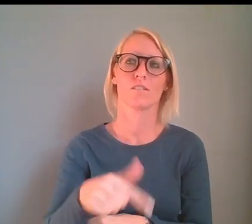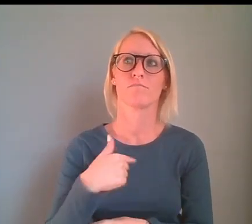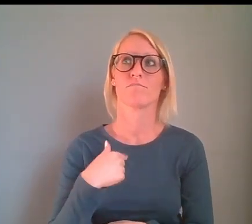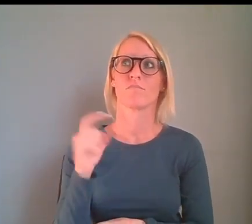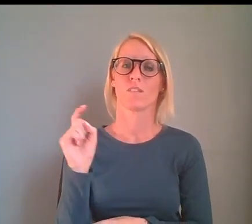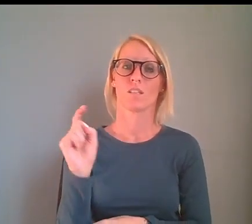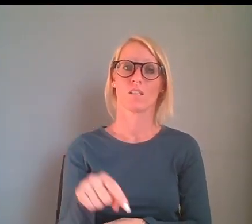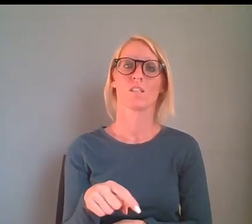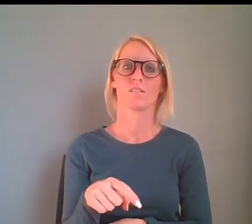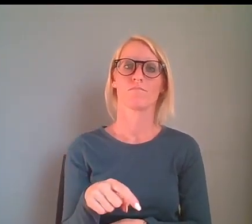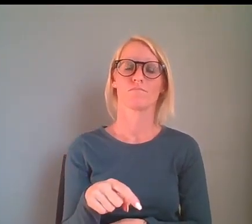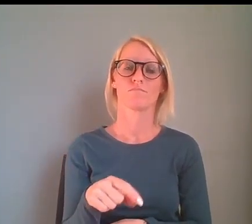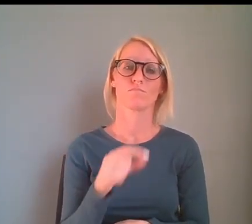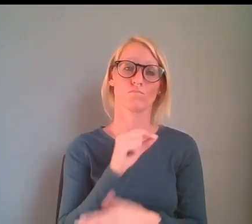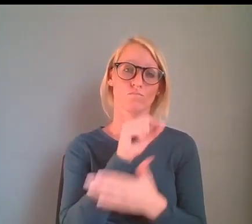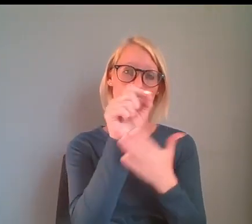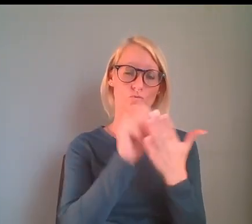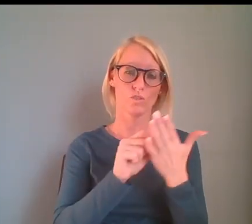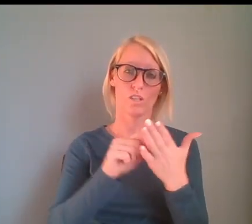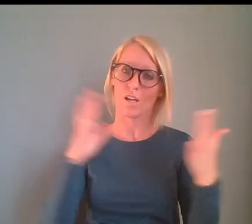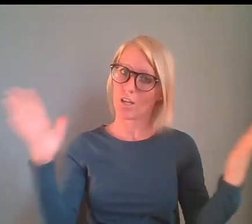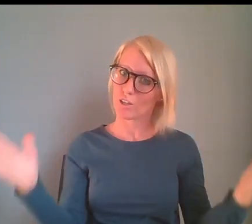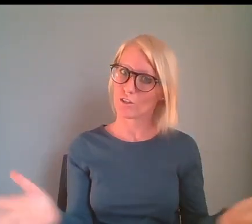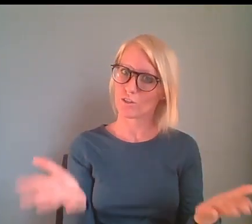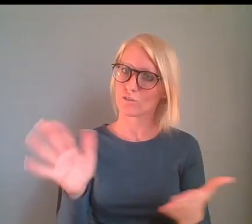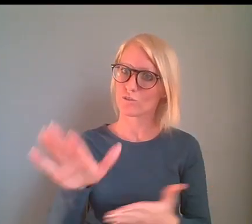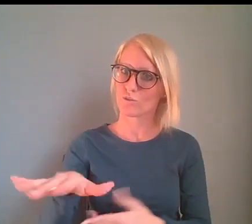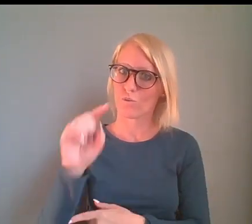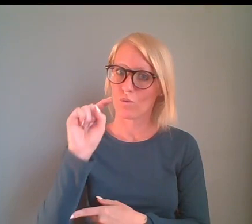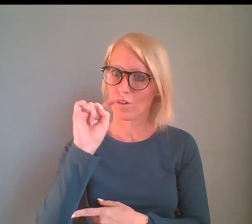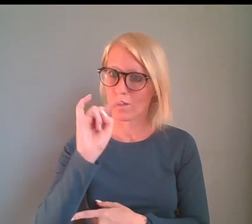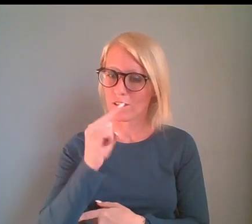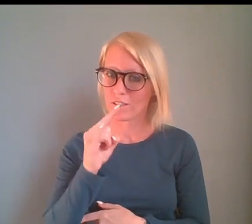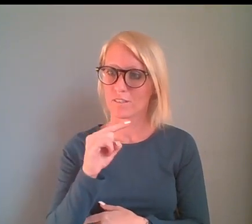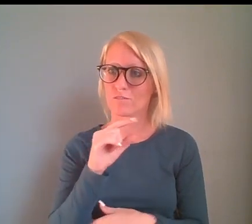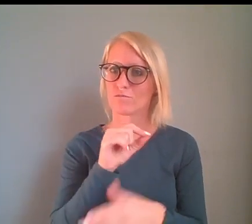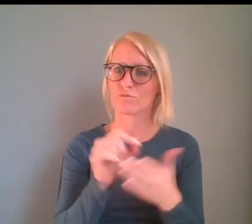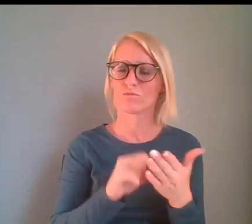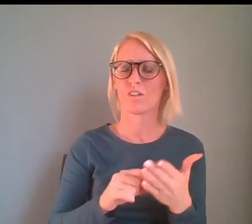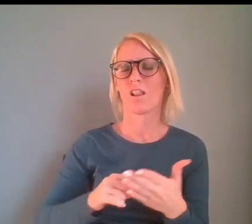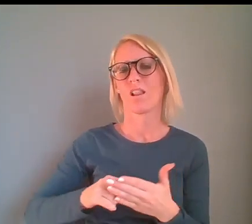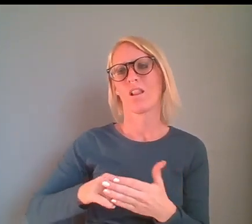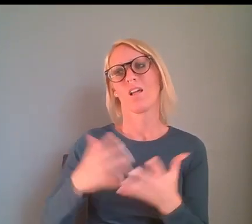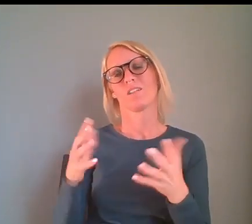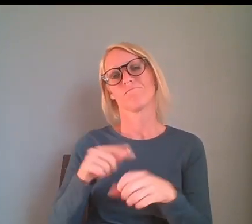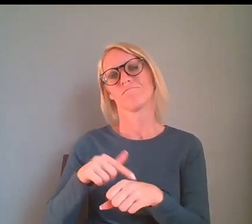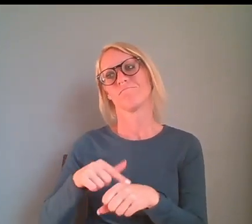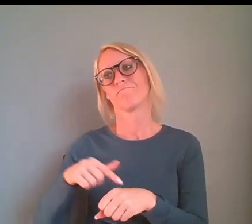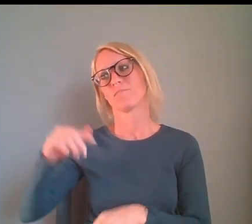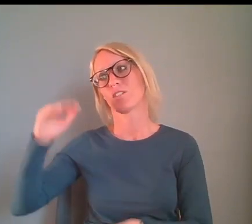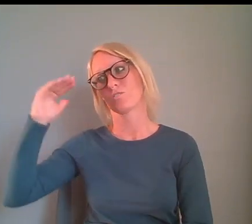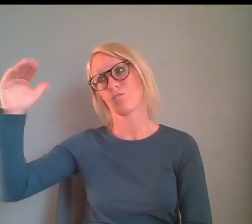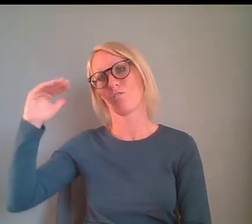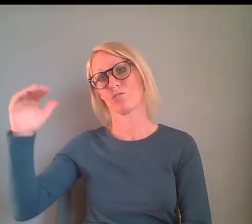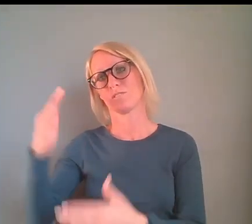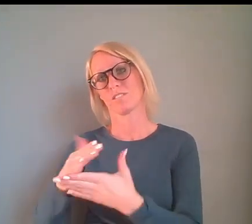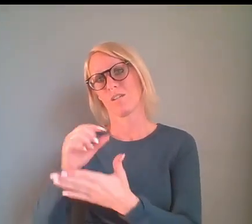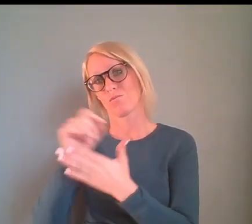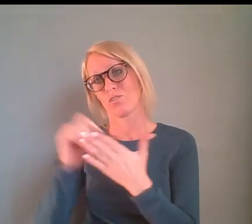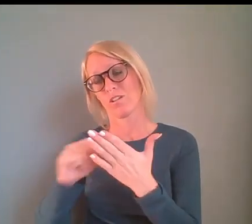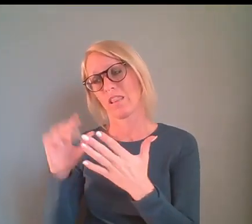encourage you kids to keep doing it. And a lot of times adults stop at some point, which is kind of sad.